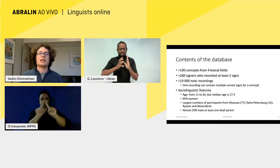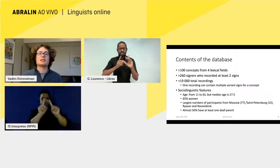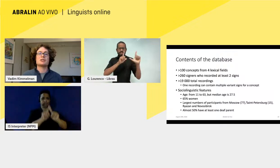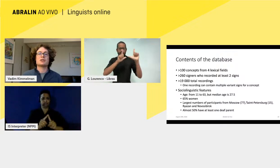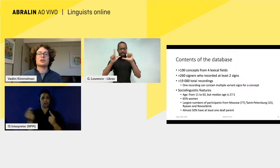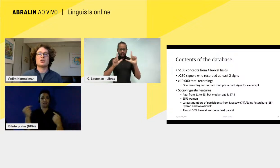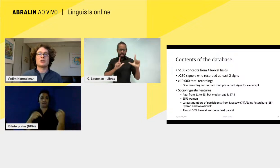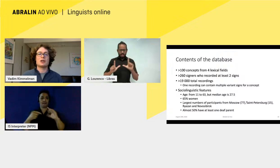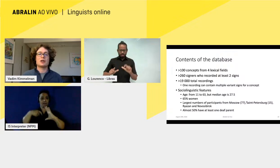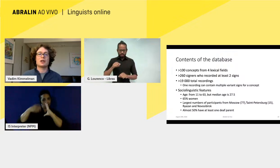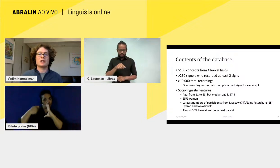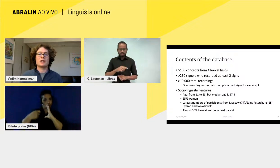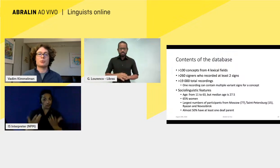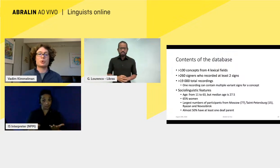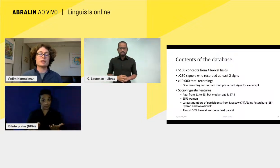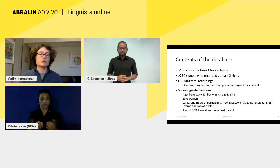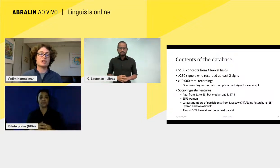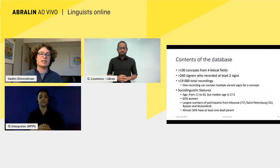And